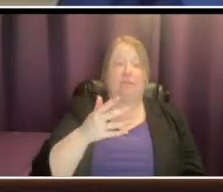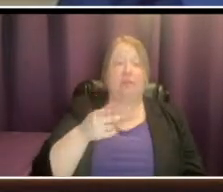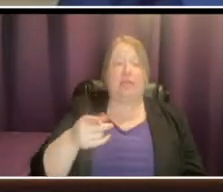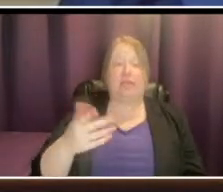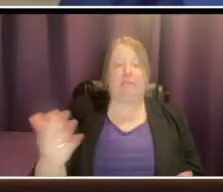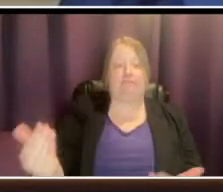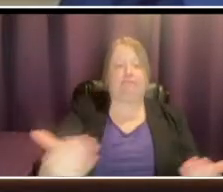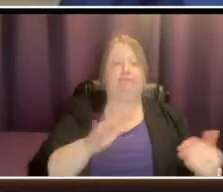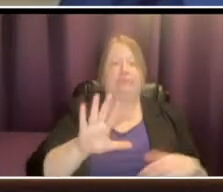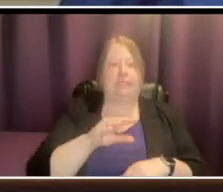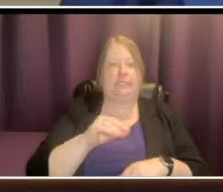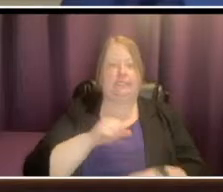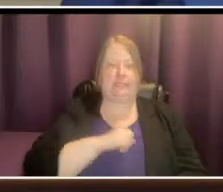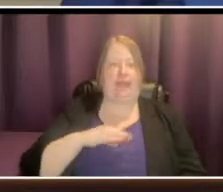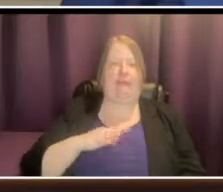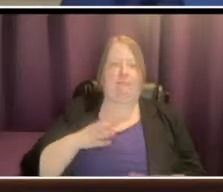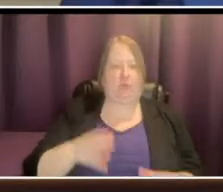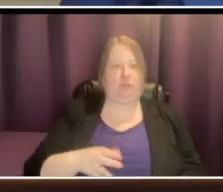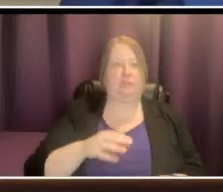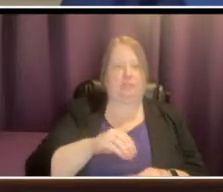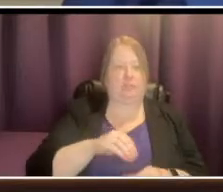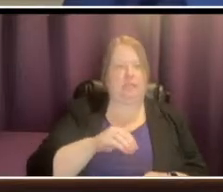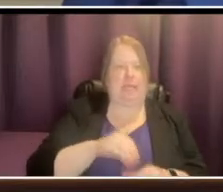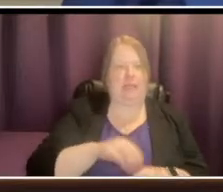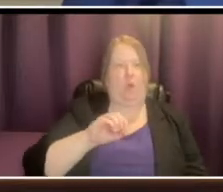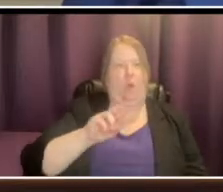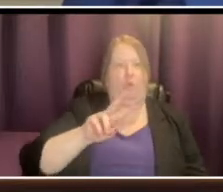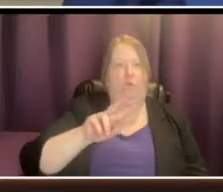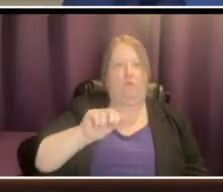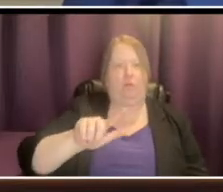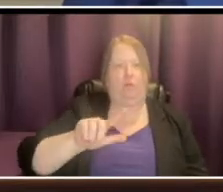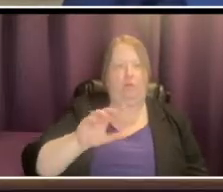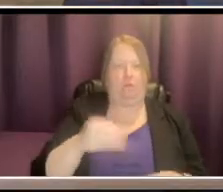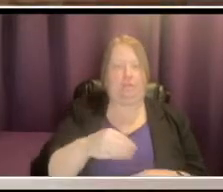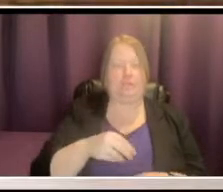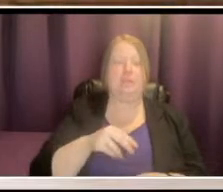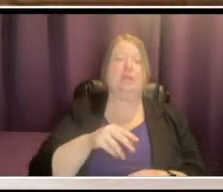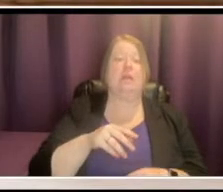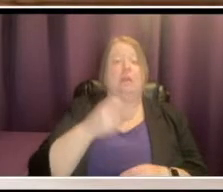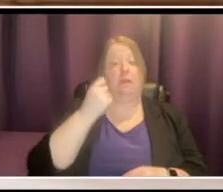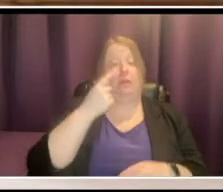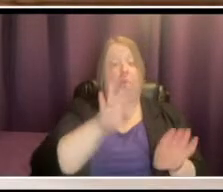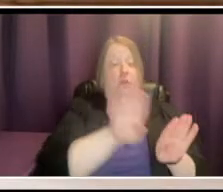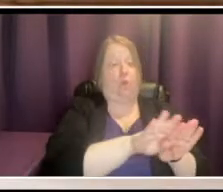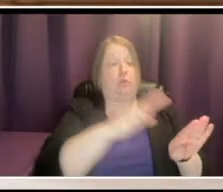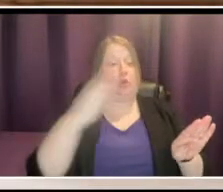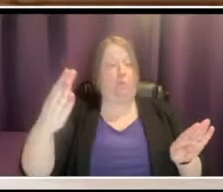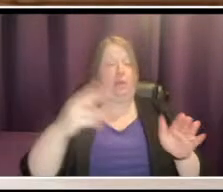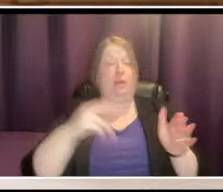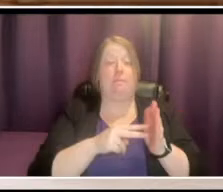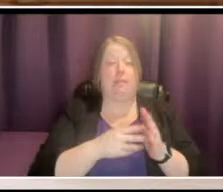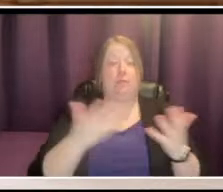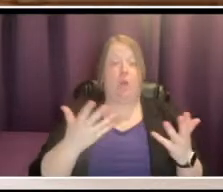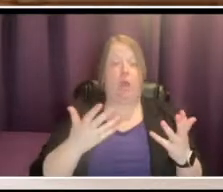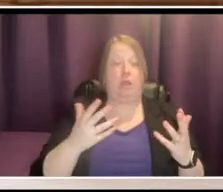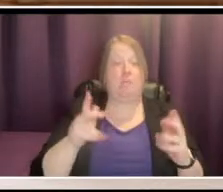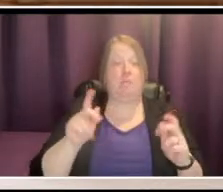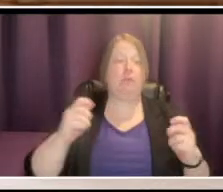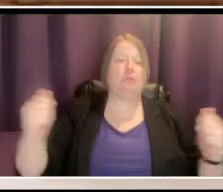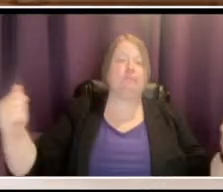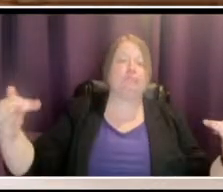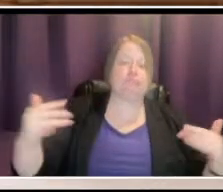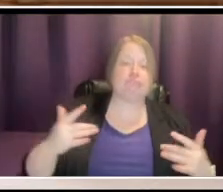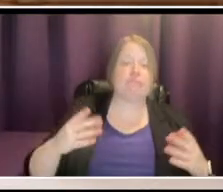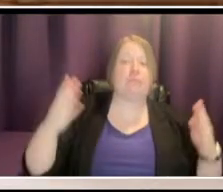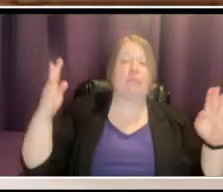Office. The door was open, allowing the president and others assembled there to hear the sounds of the crowd